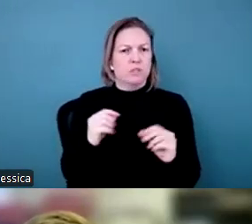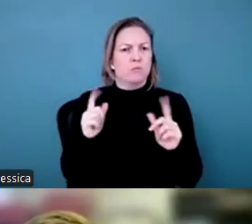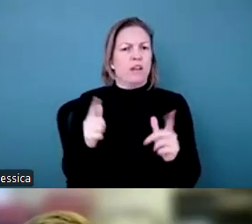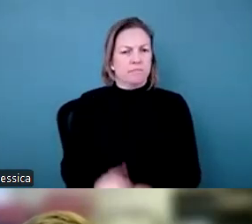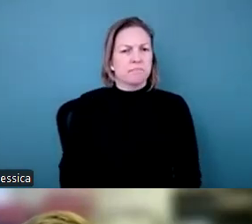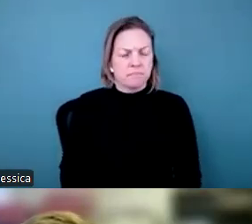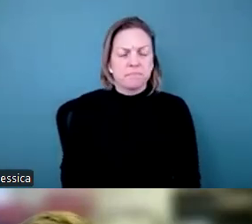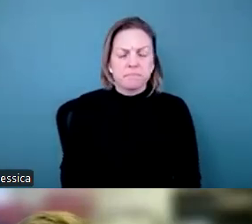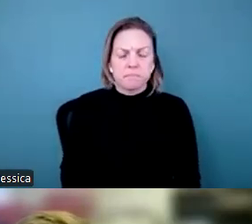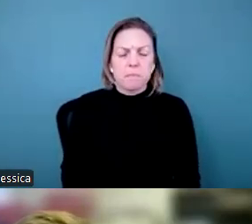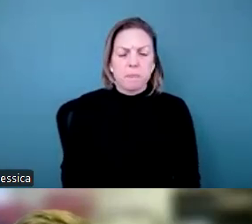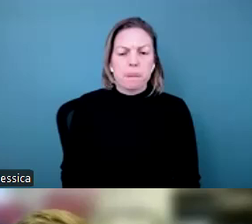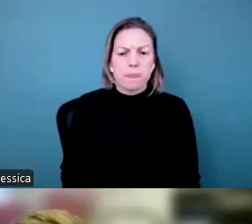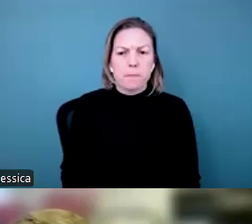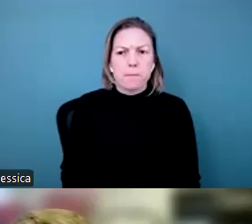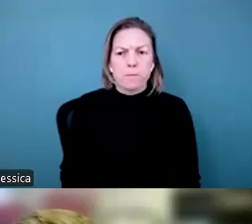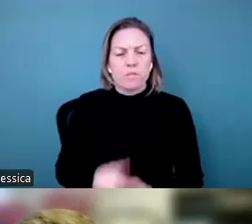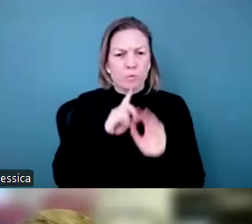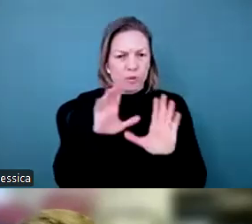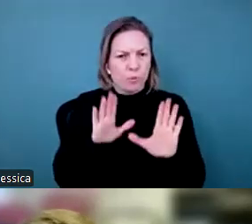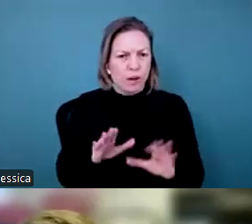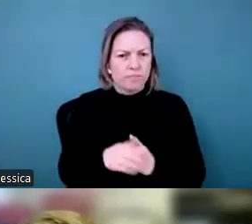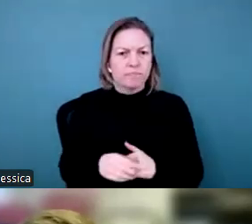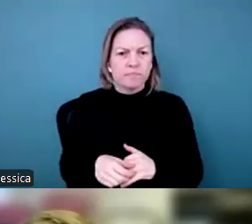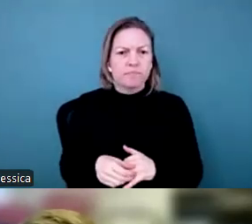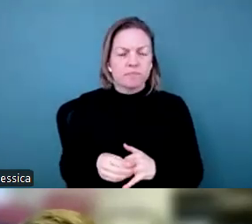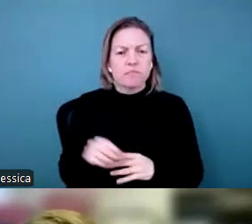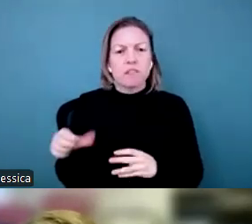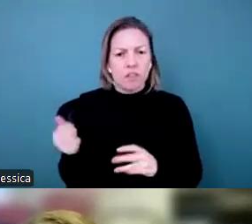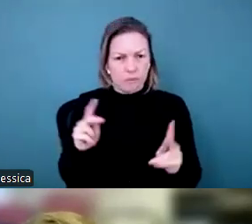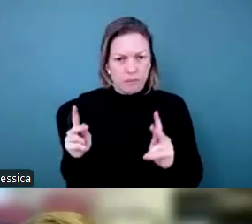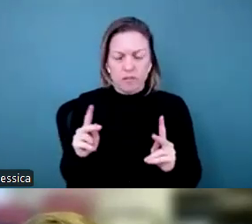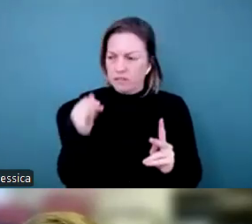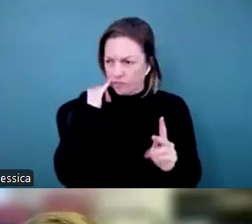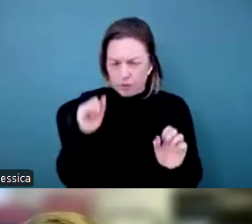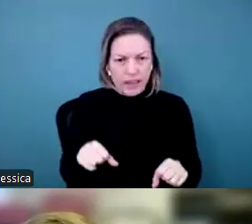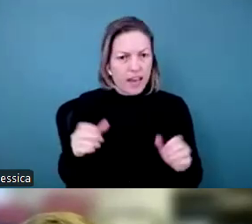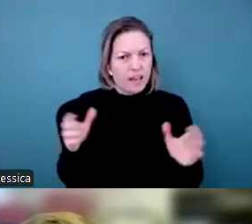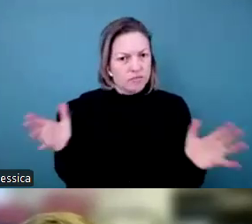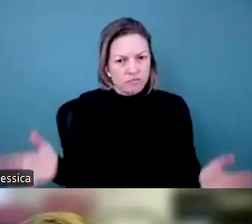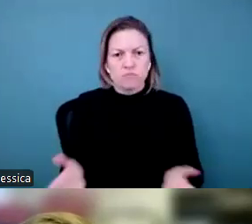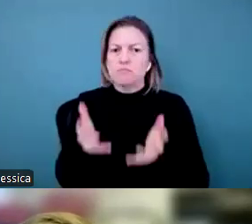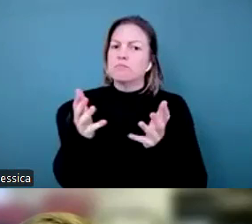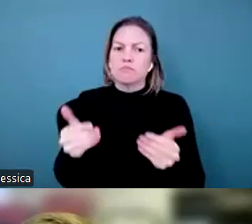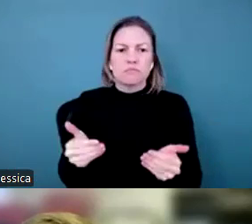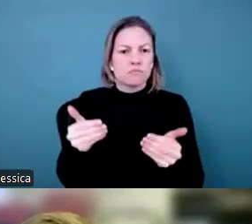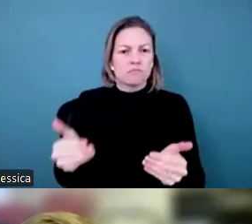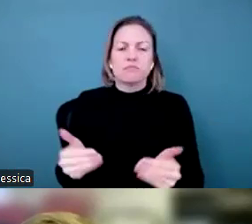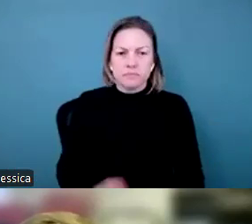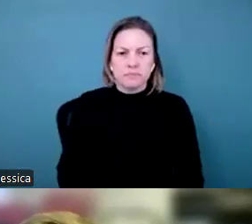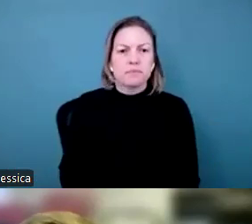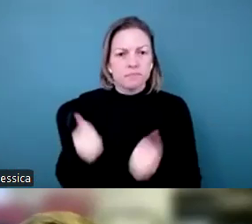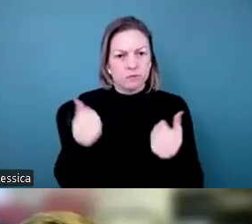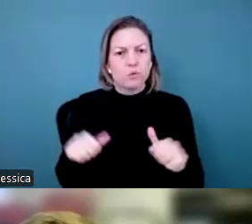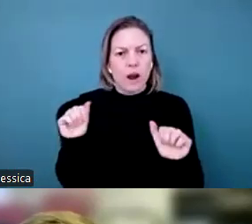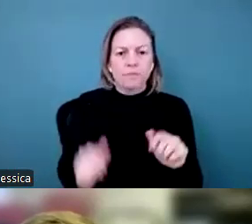And I think it's a wonderful thing that other people should, if you have the opportunity, I think it's a great thing to explore.